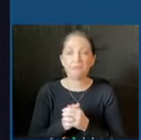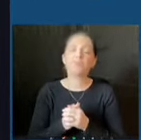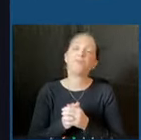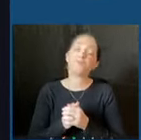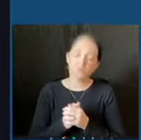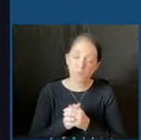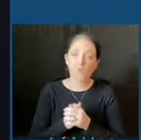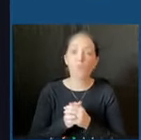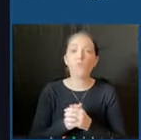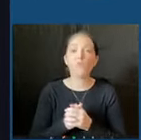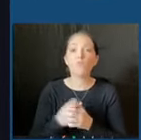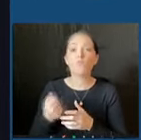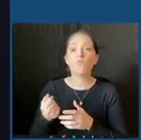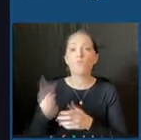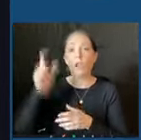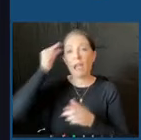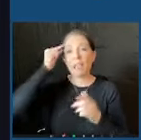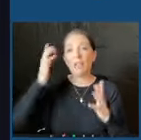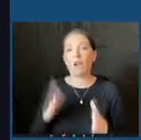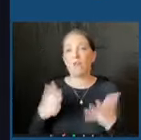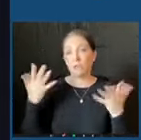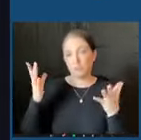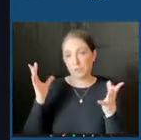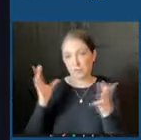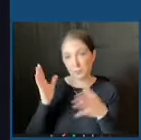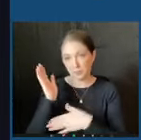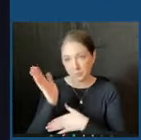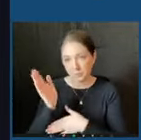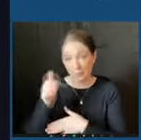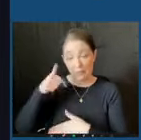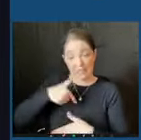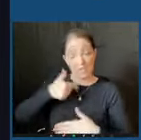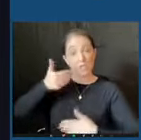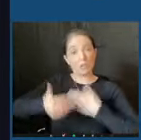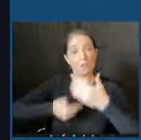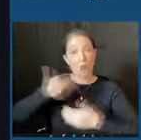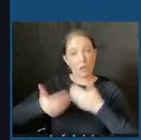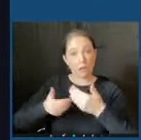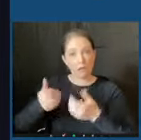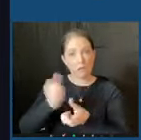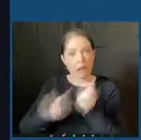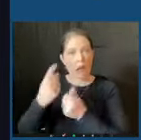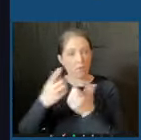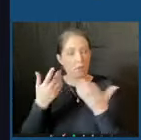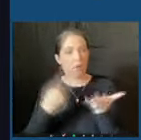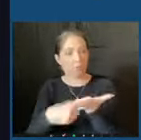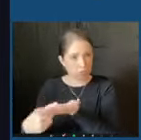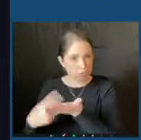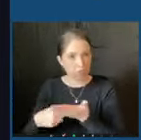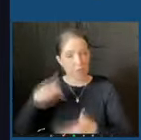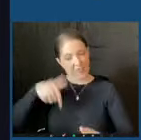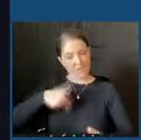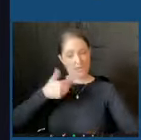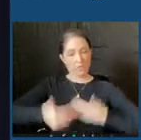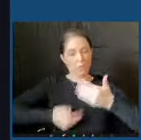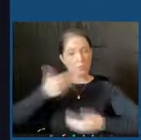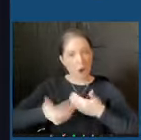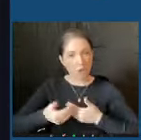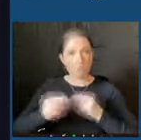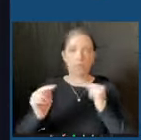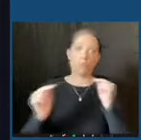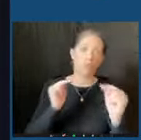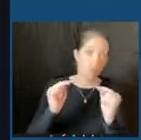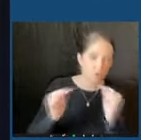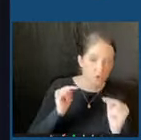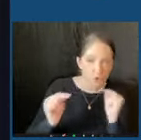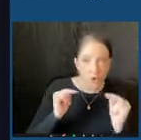It was talked about by the governor. You know, this is a process. Everybody talked about it, right? You got to go through negotiation, and you know, you